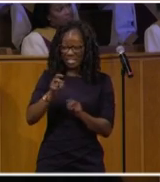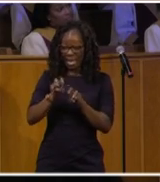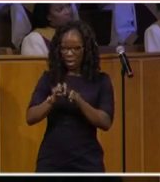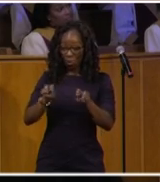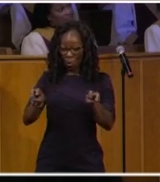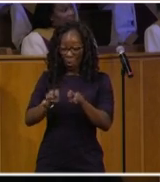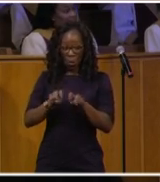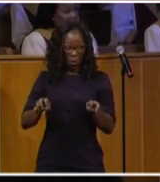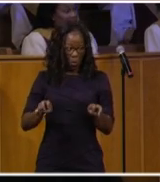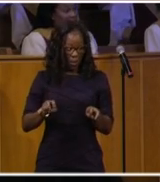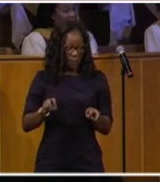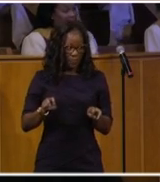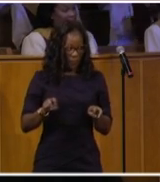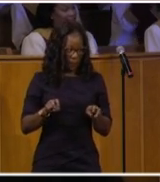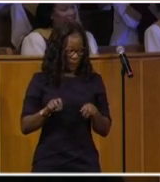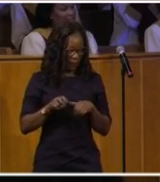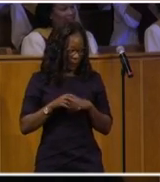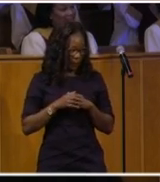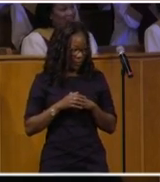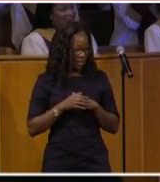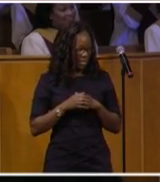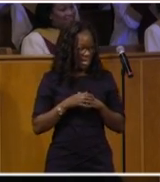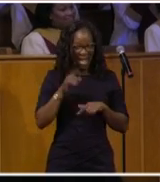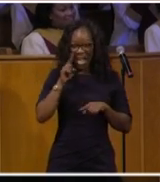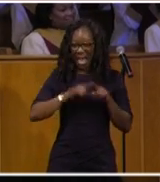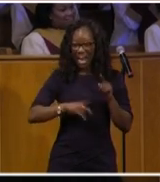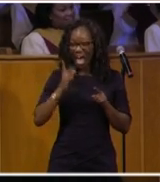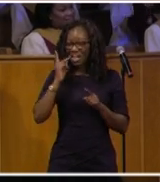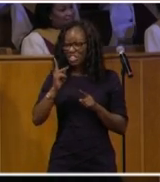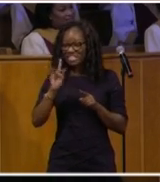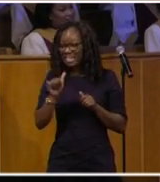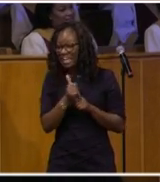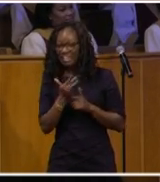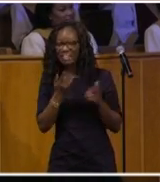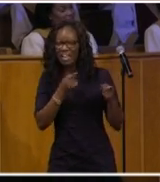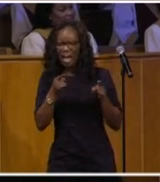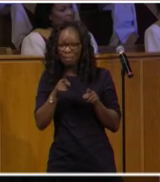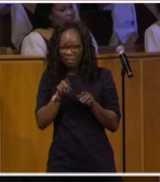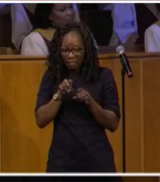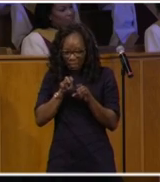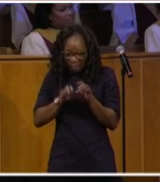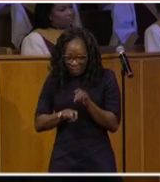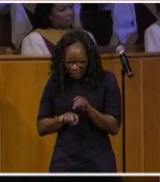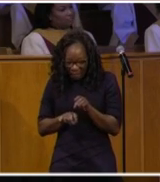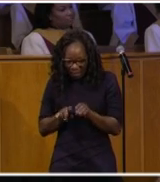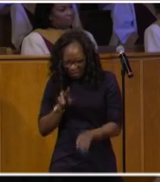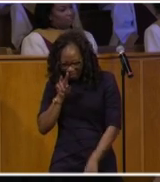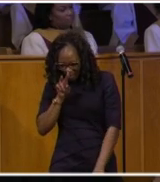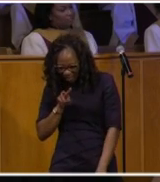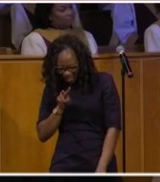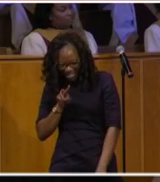row and I couldn't see anything going on back in the church.